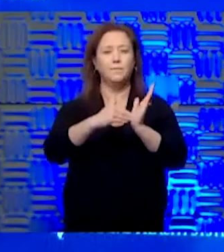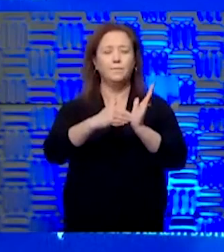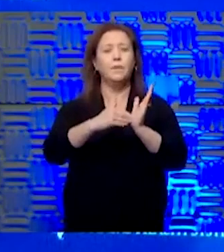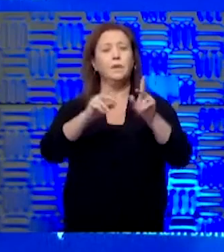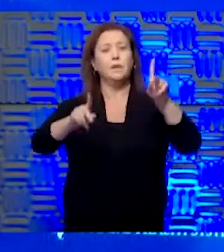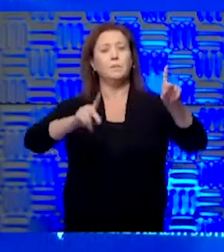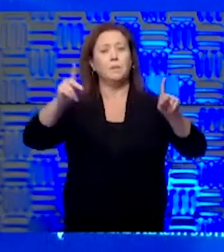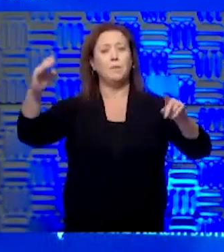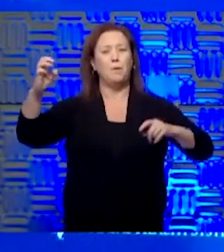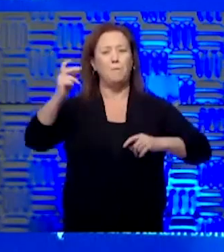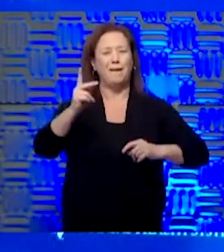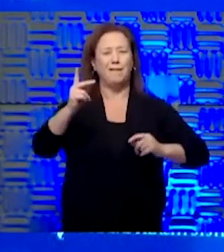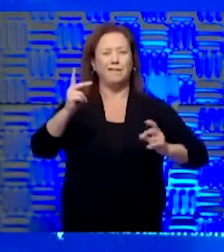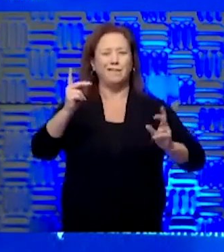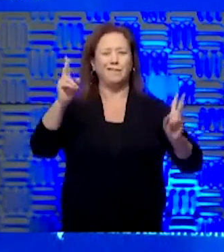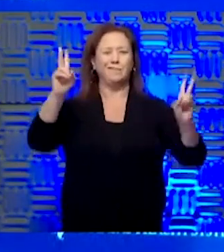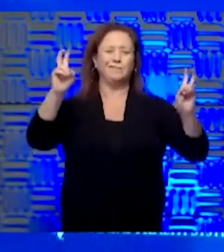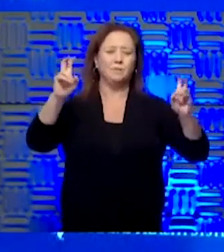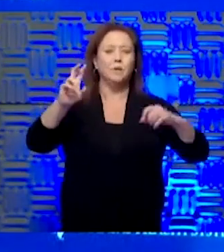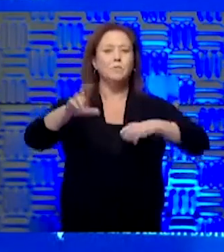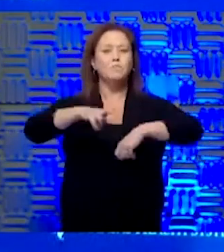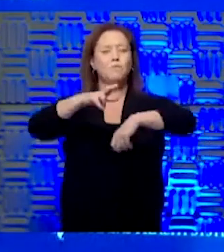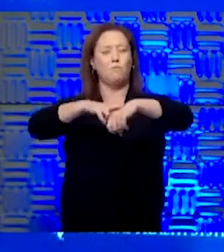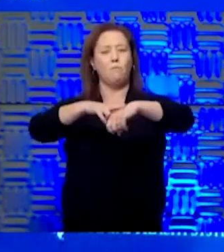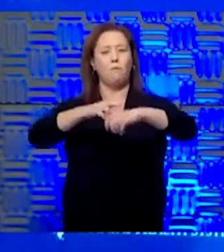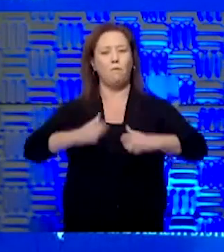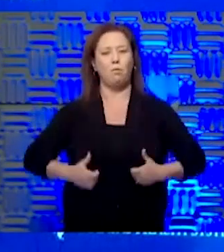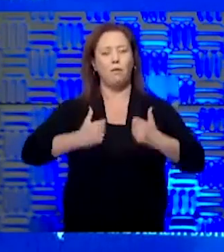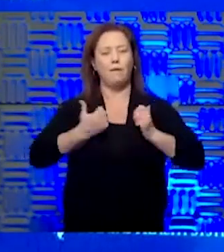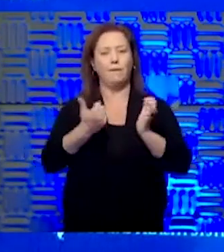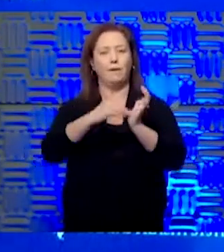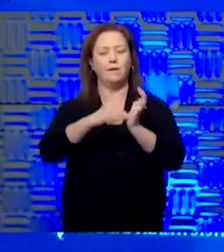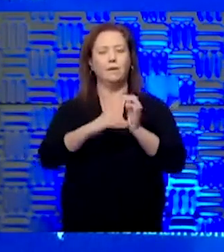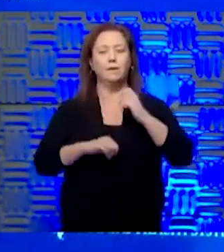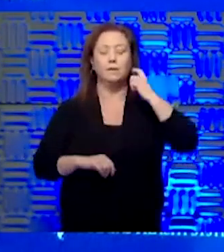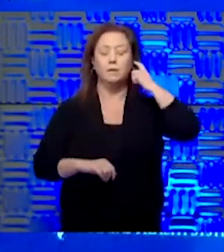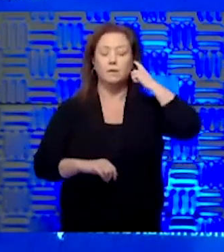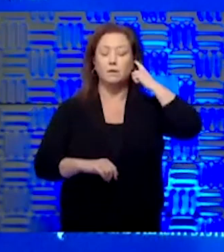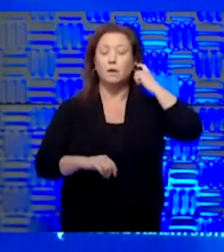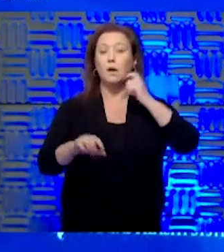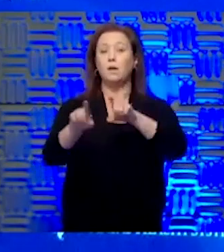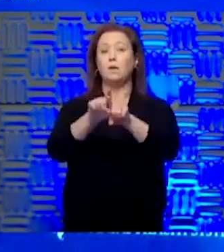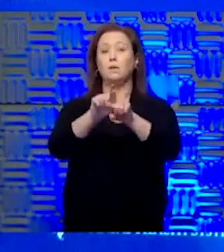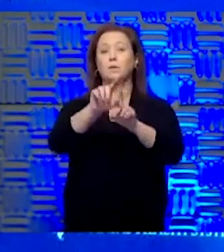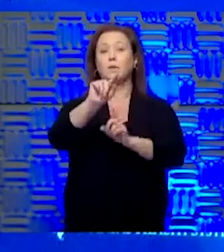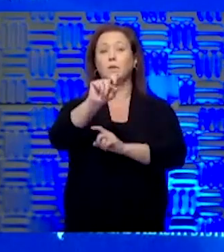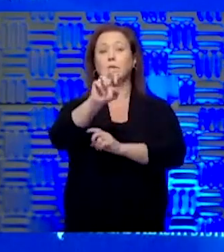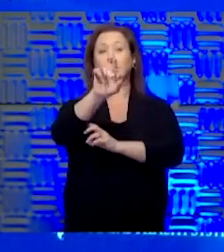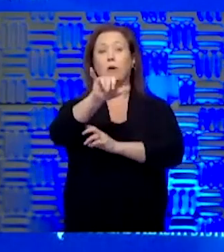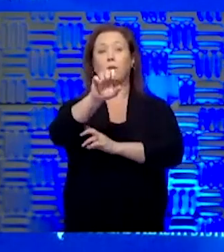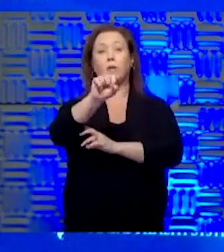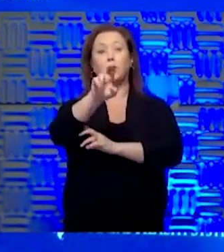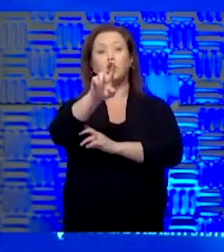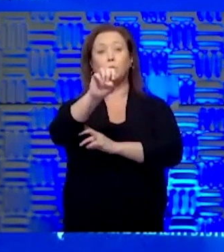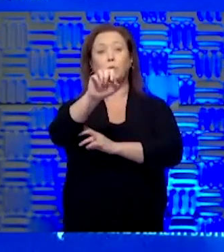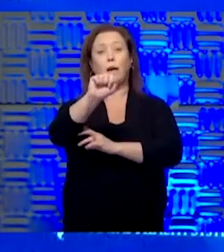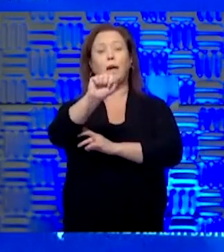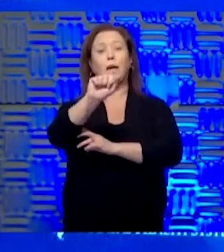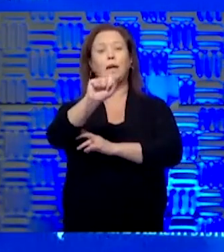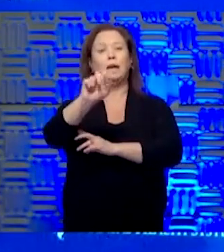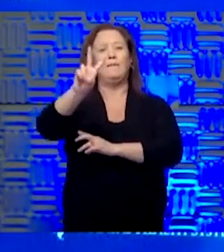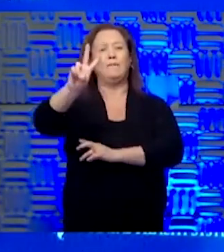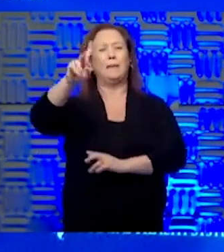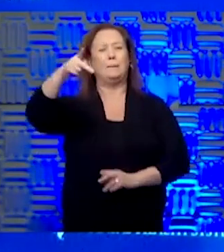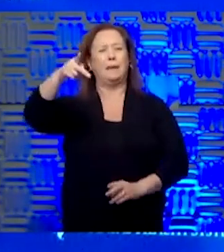people return to a little bit more of a quasi-normal life. With him will be Dr. Terry Sue, who is our VP of